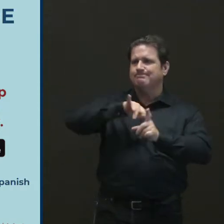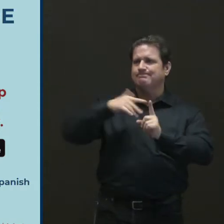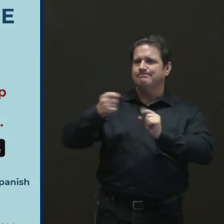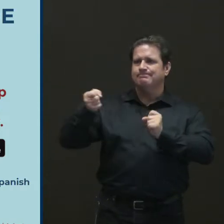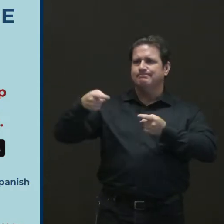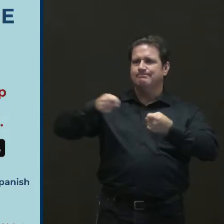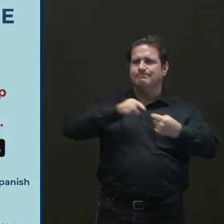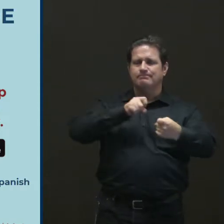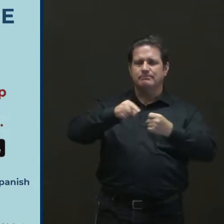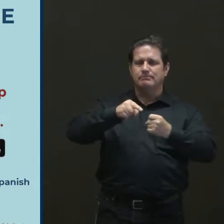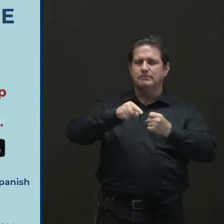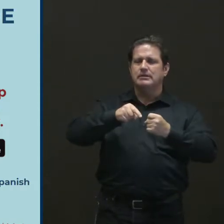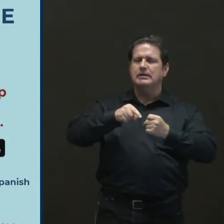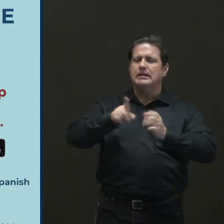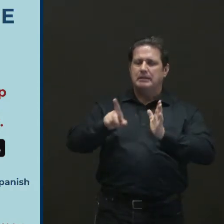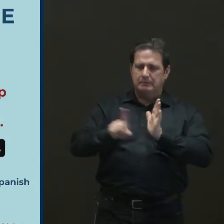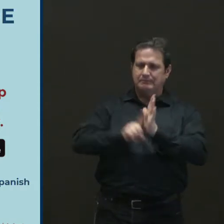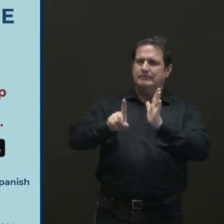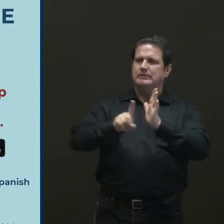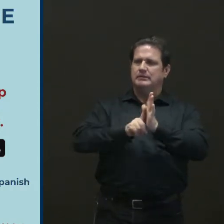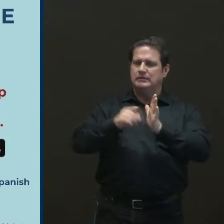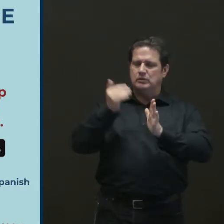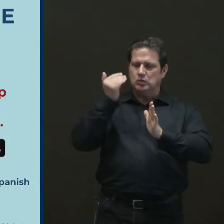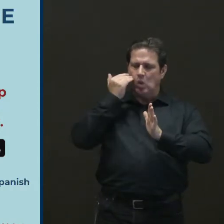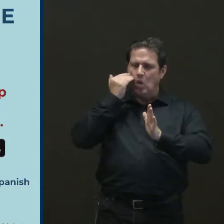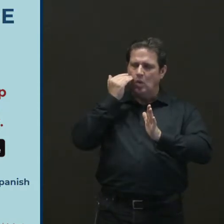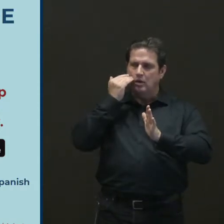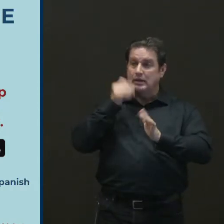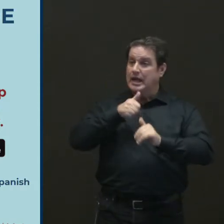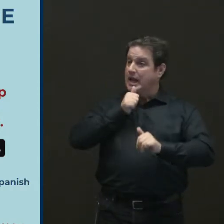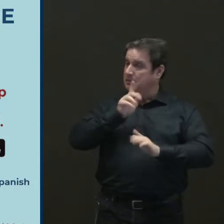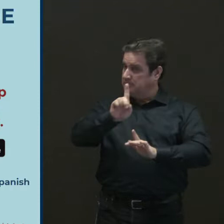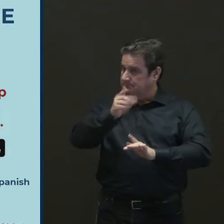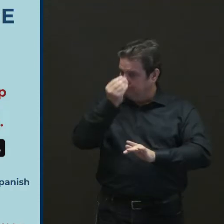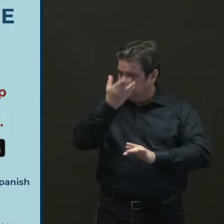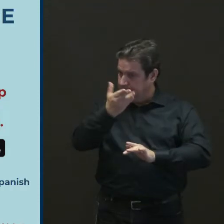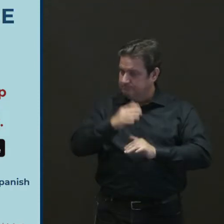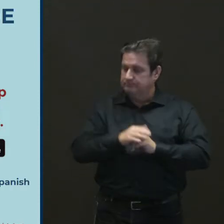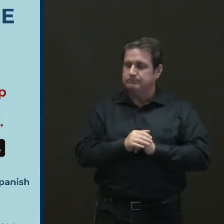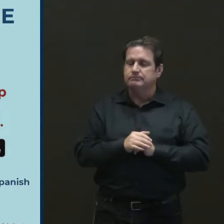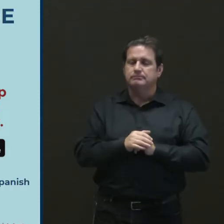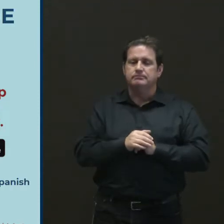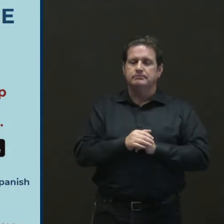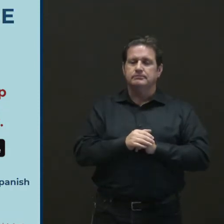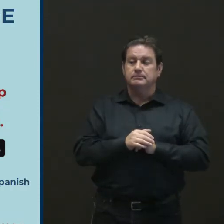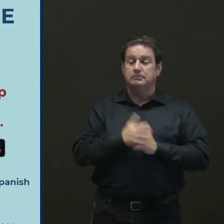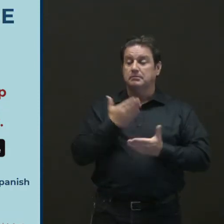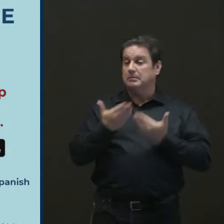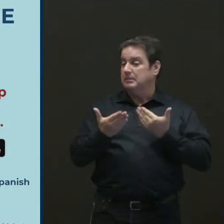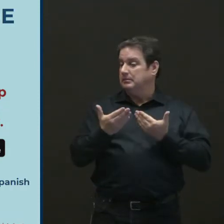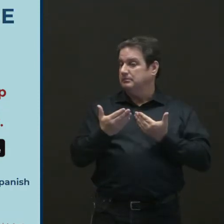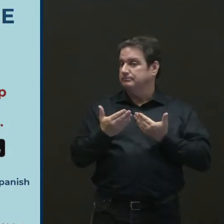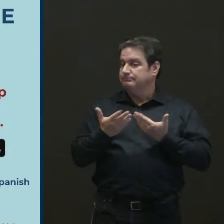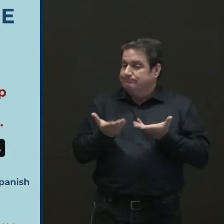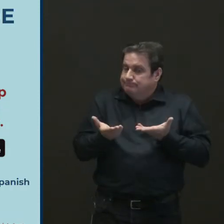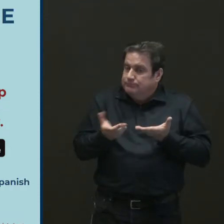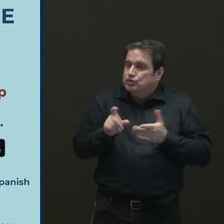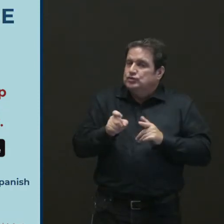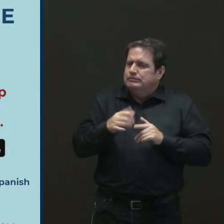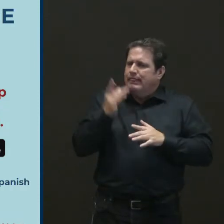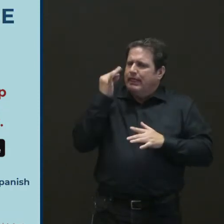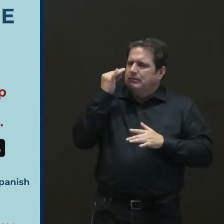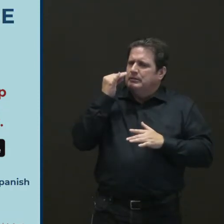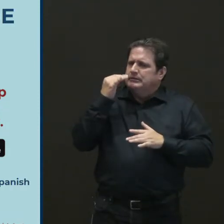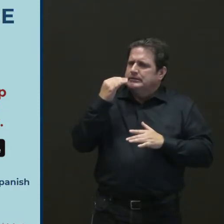remember will get pinged and will be alerted that they, anonymously, by the way, that they should think